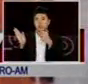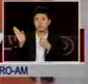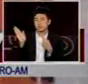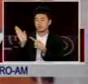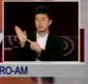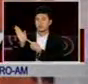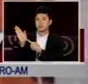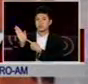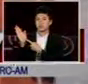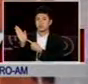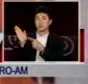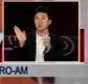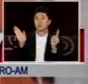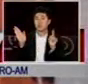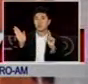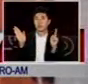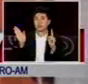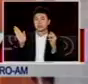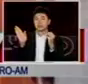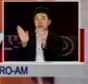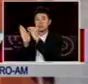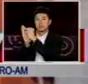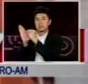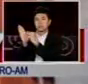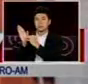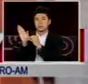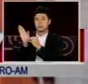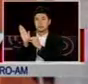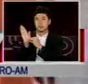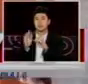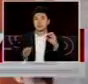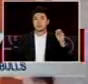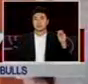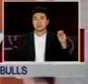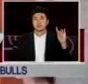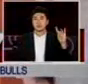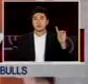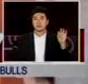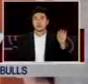The entry pertaining to account number